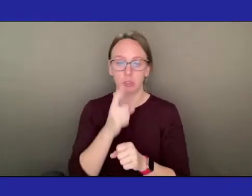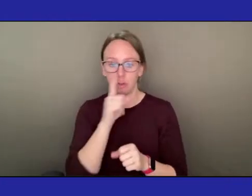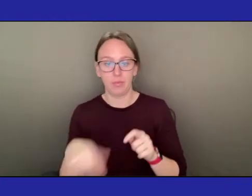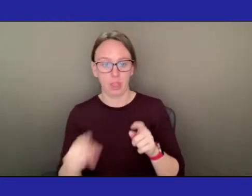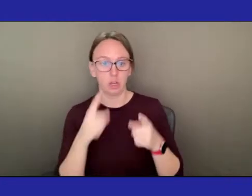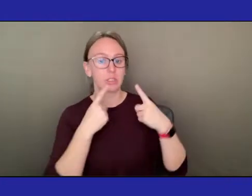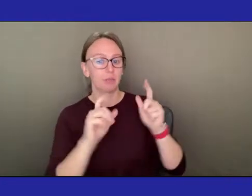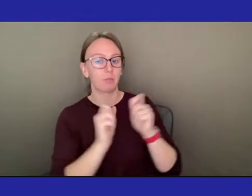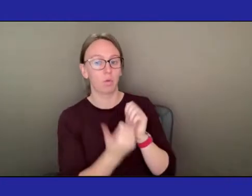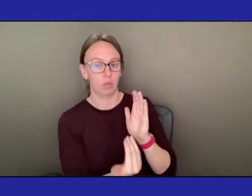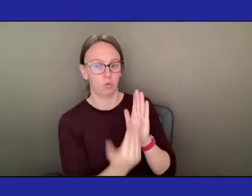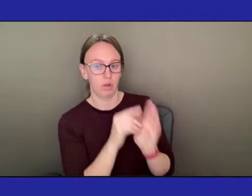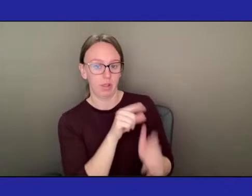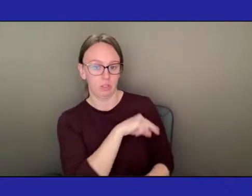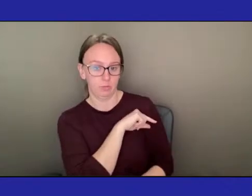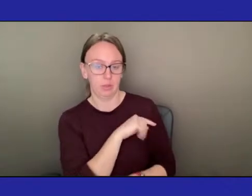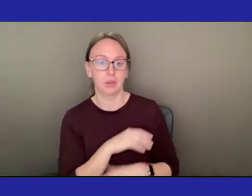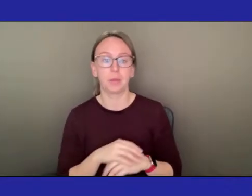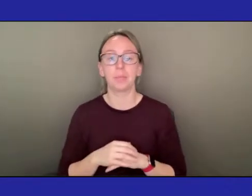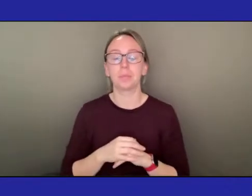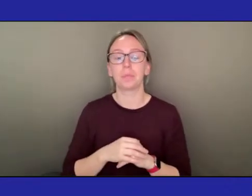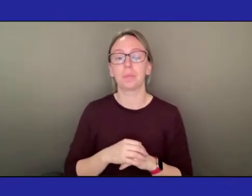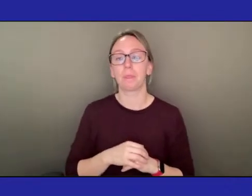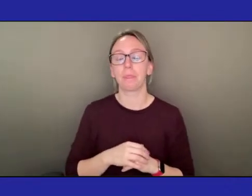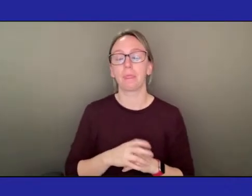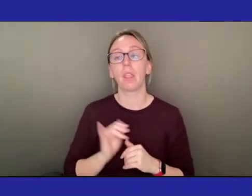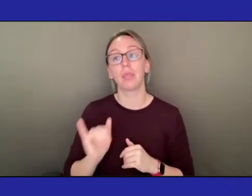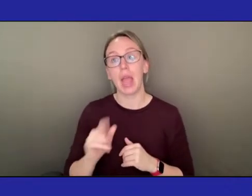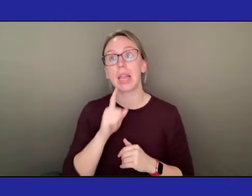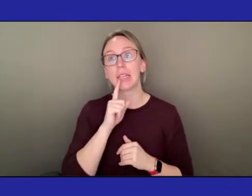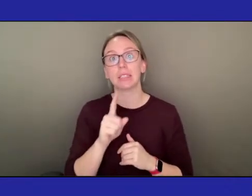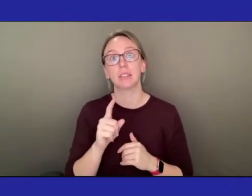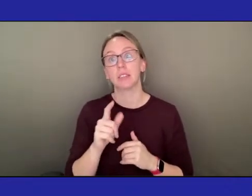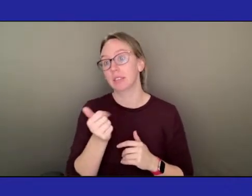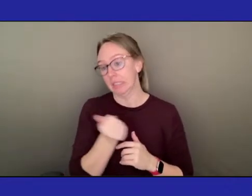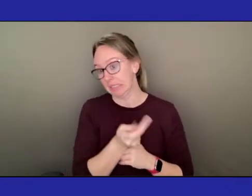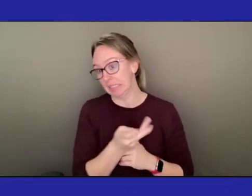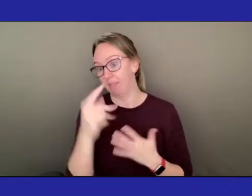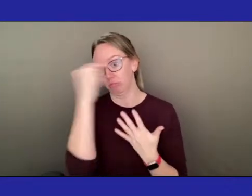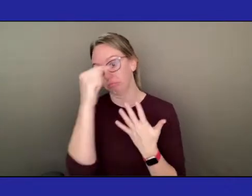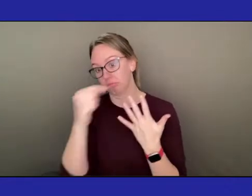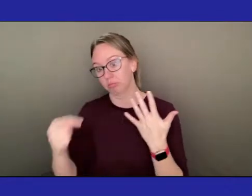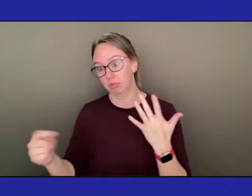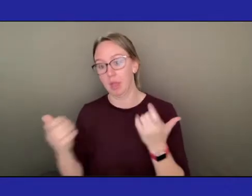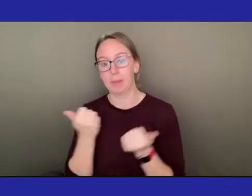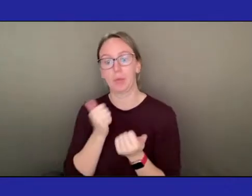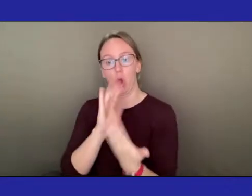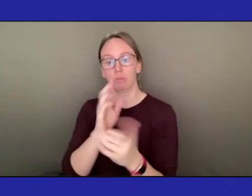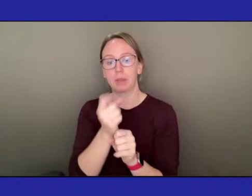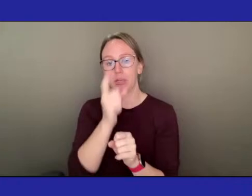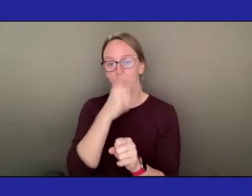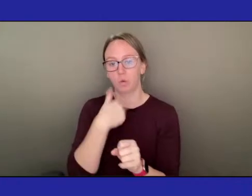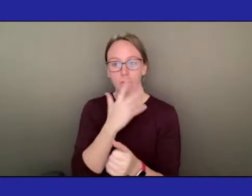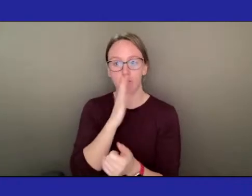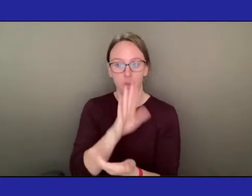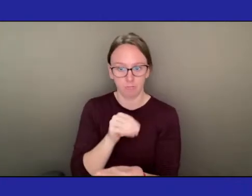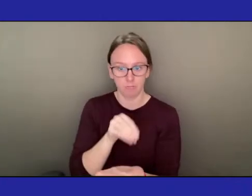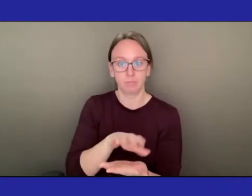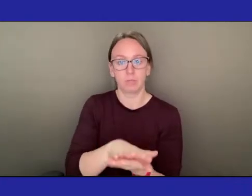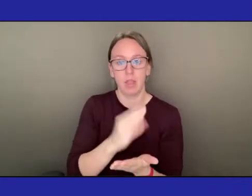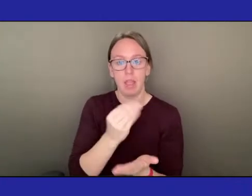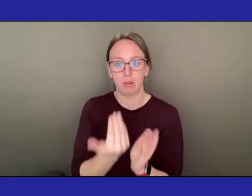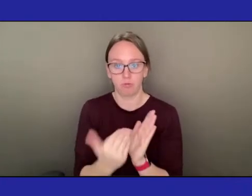So it is certainly a very multi-pronged approach to make sure that we are capturing as many